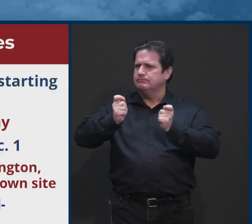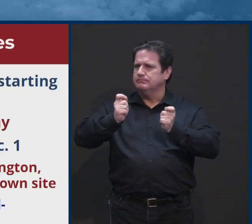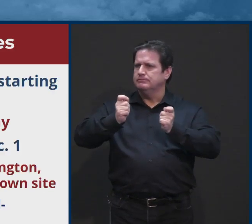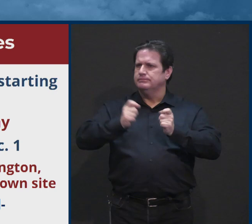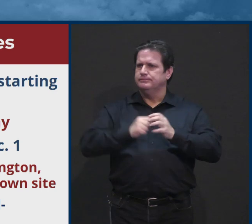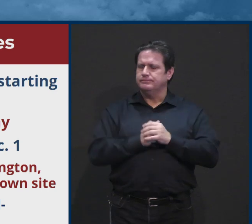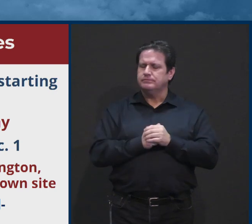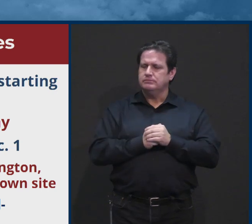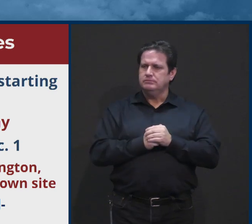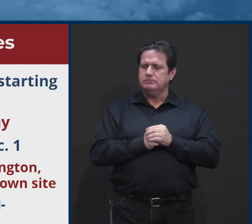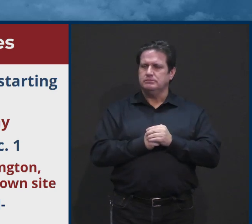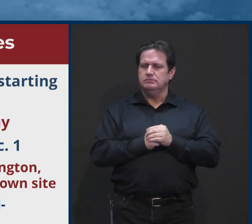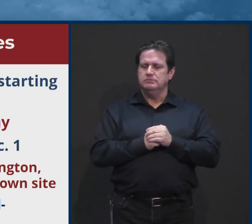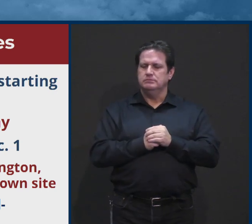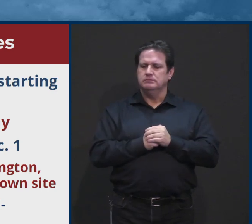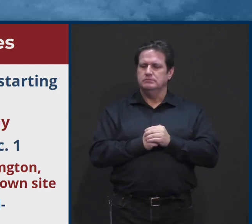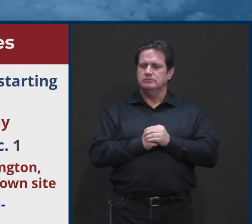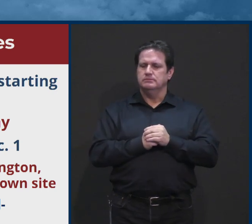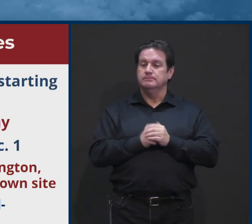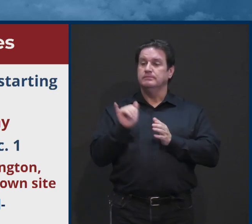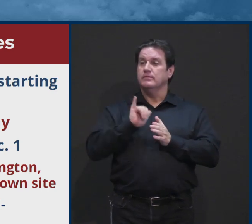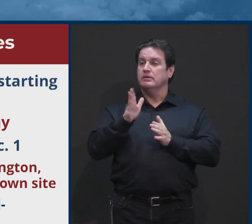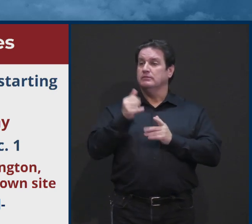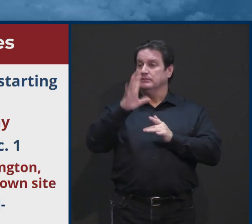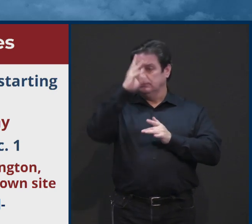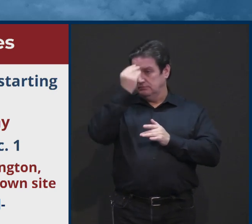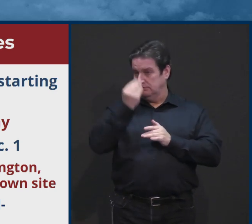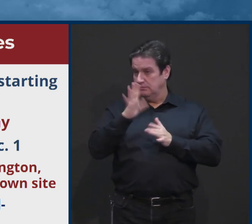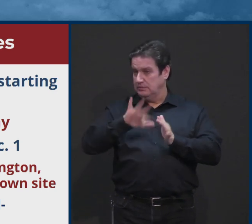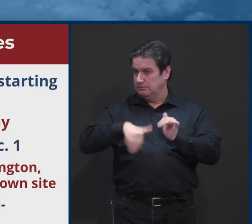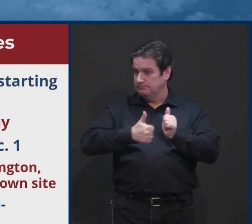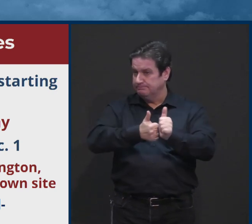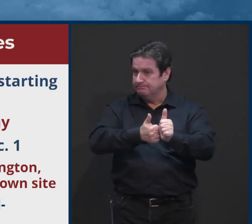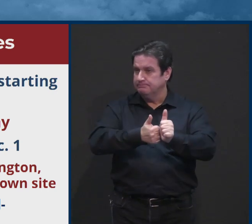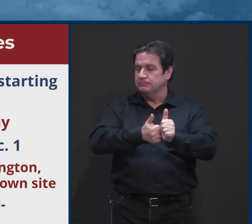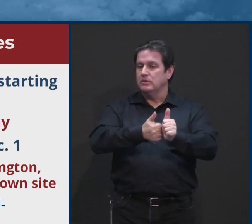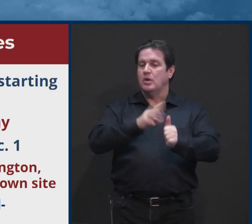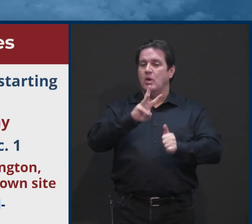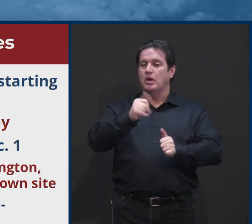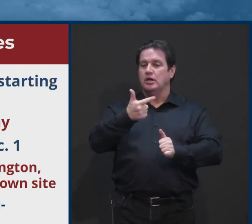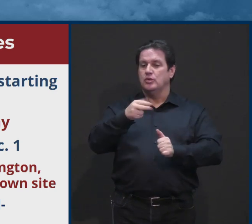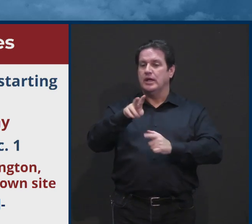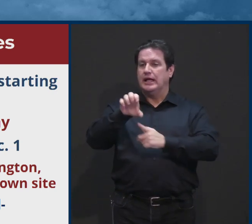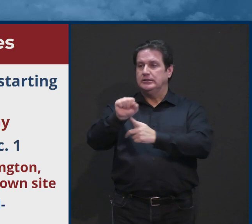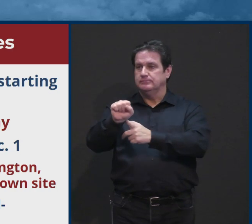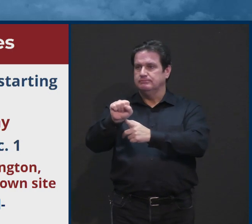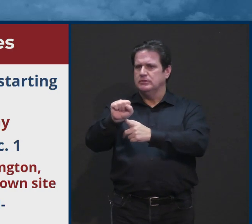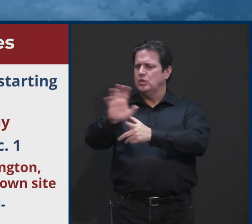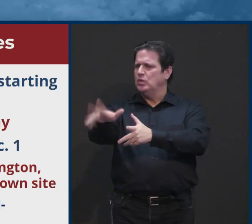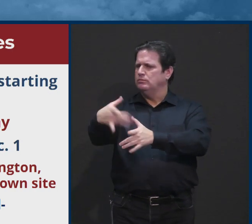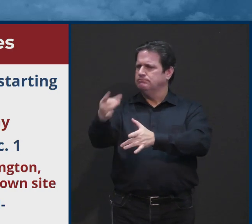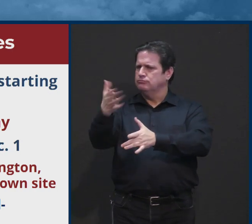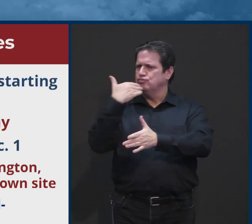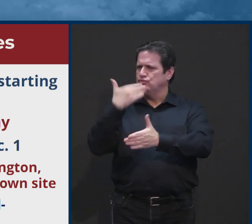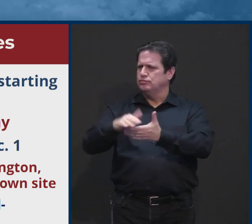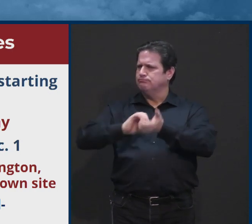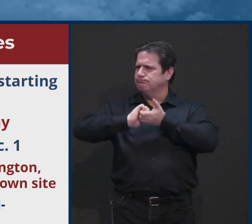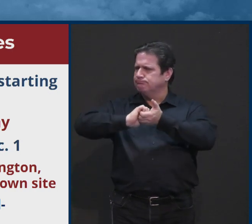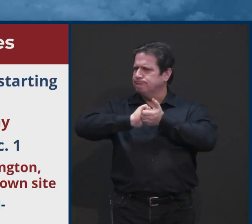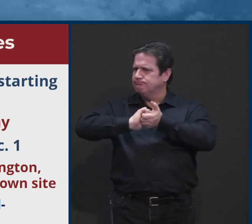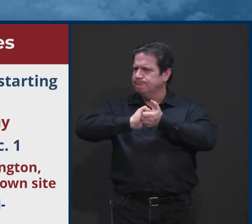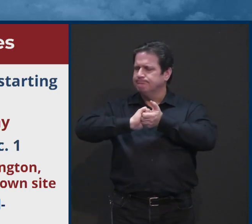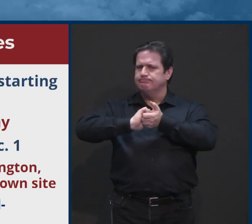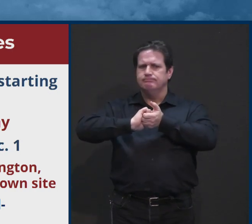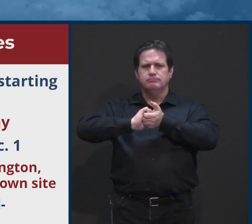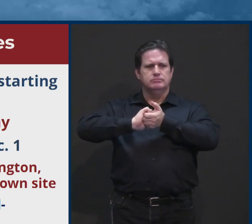high levels. Also wanted to provide an update. Walgreens has been a tremendous partner for us. You know,